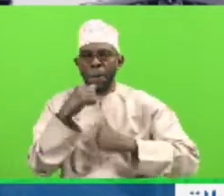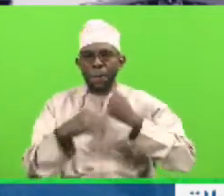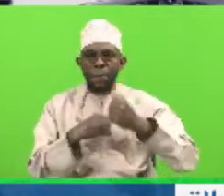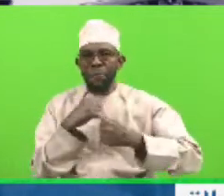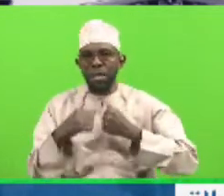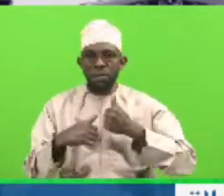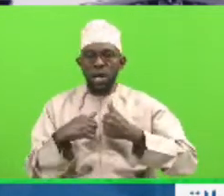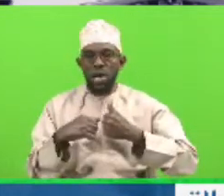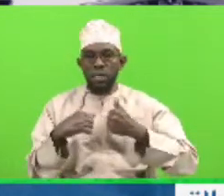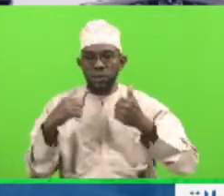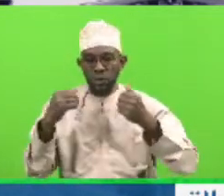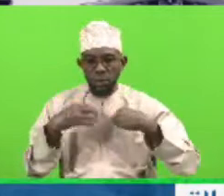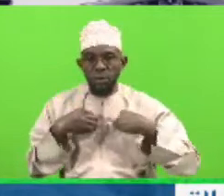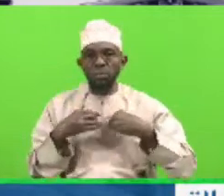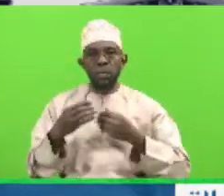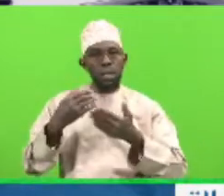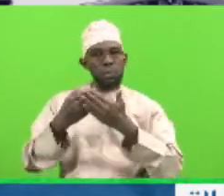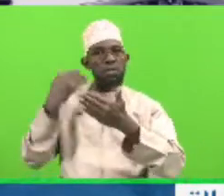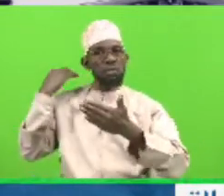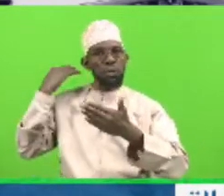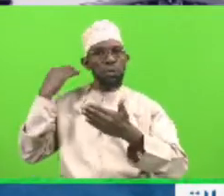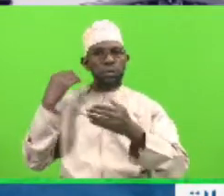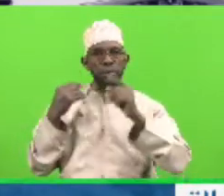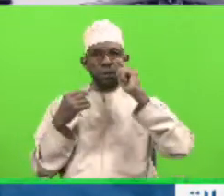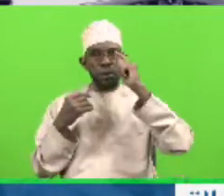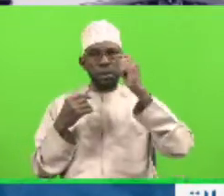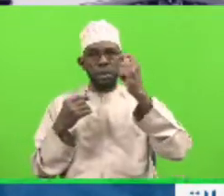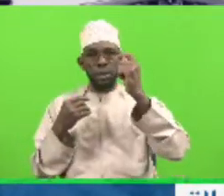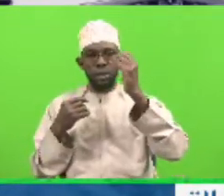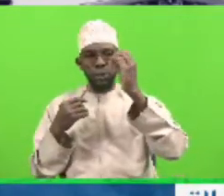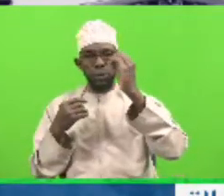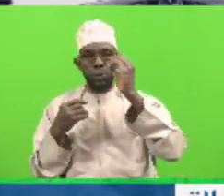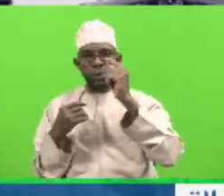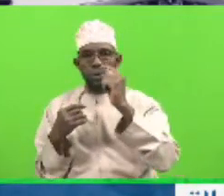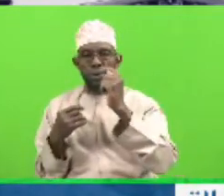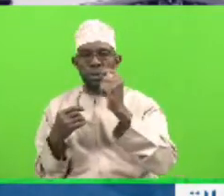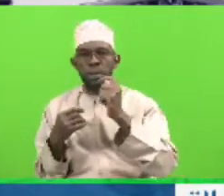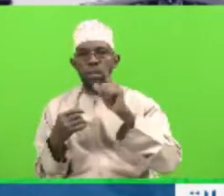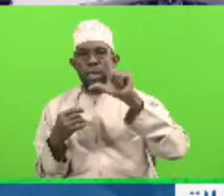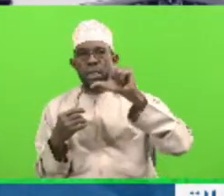have been committed by those before Qawm Lut.